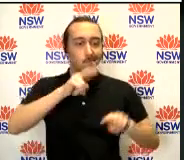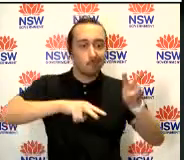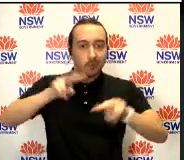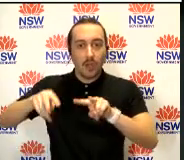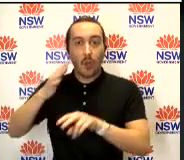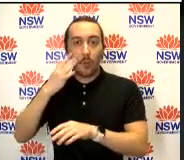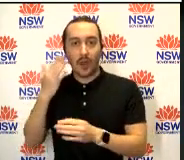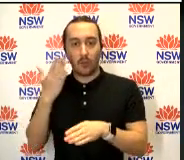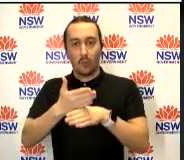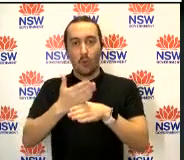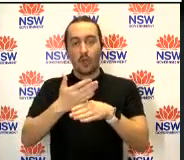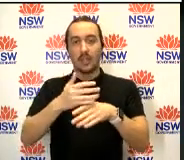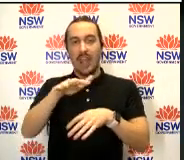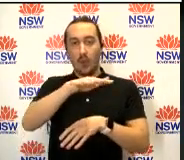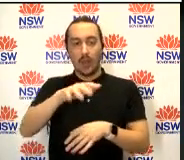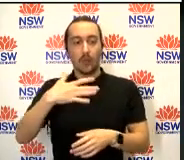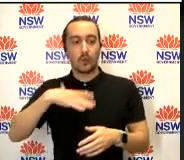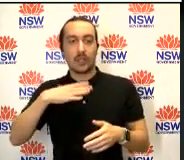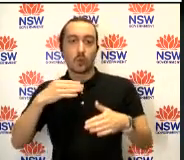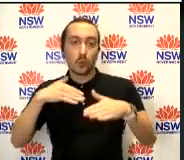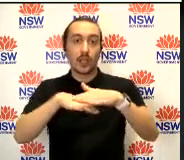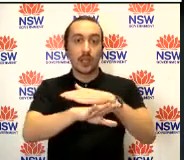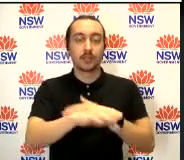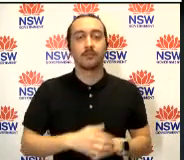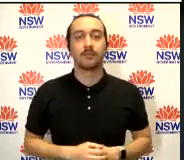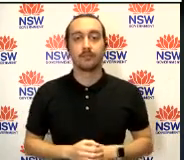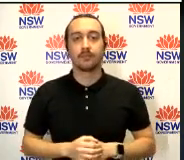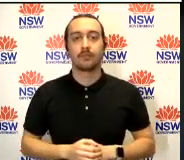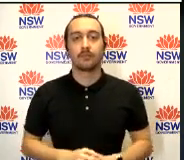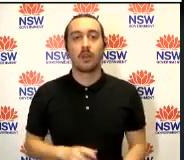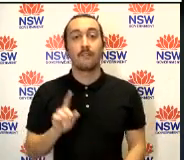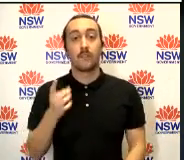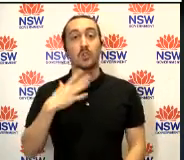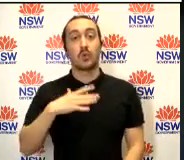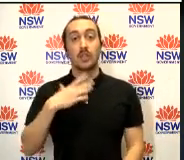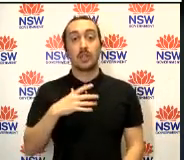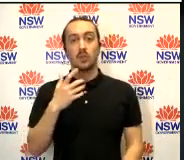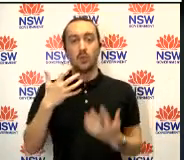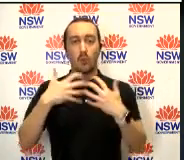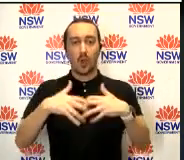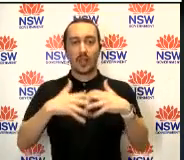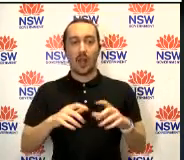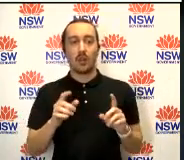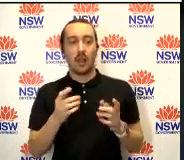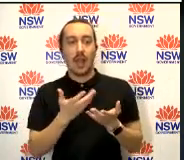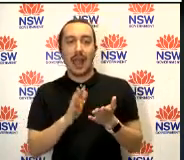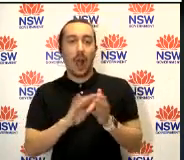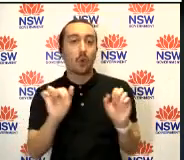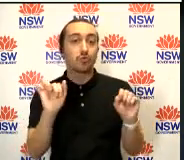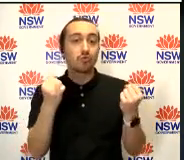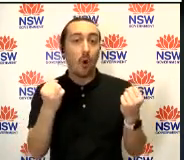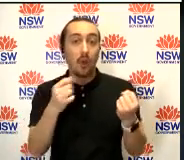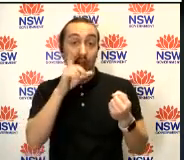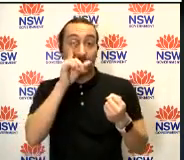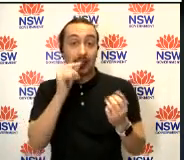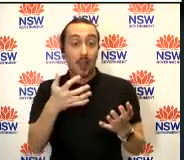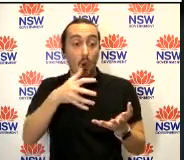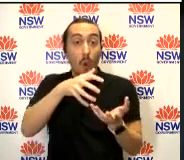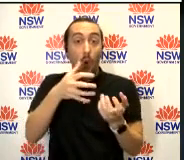Firstly, you should identify the weight-bearing capability of the work area in holding persons or materials. For